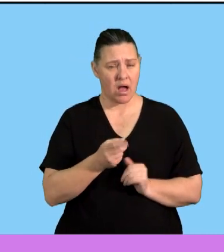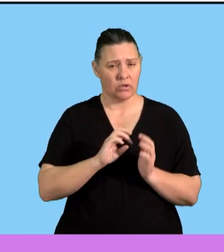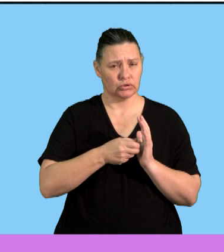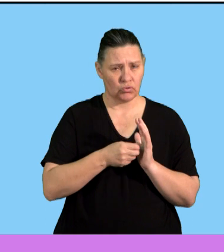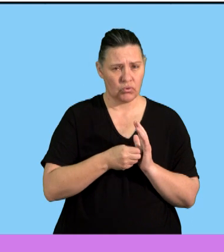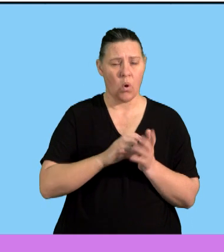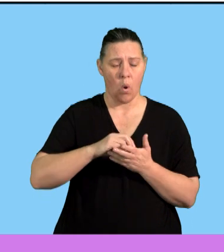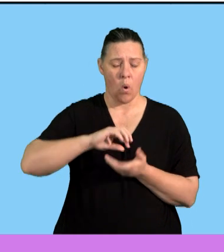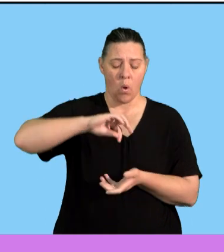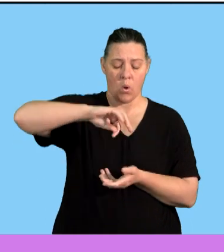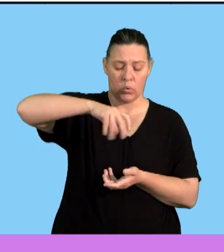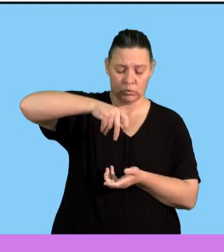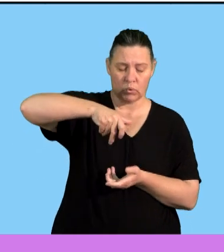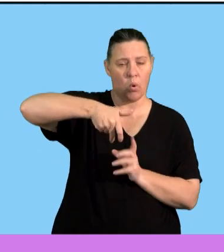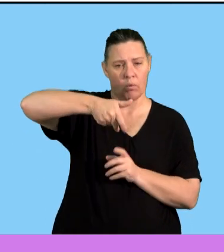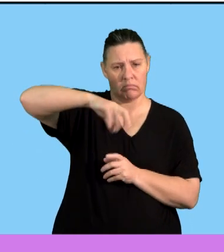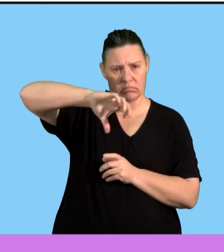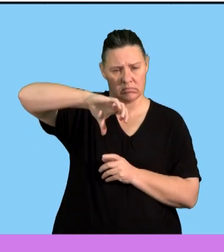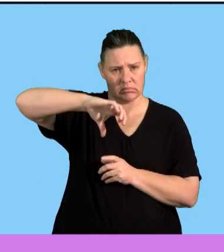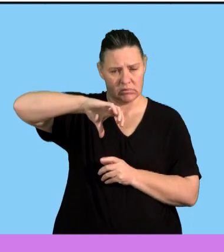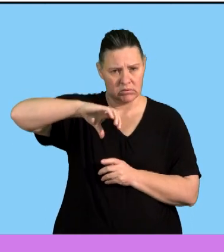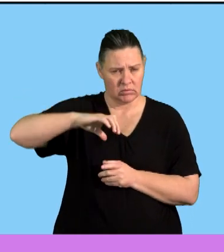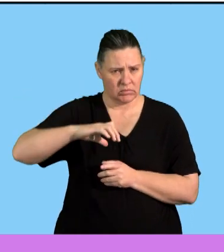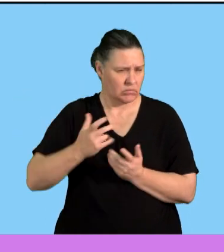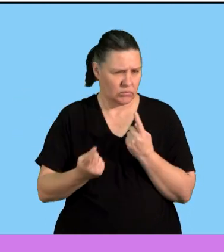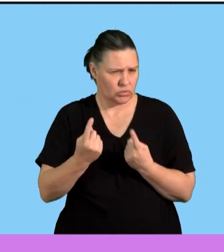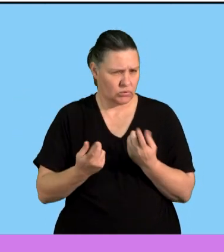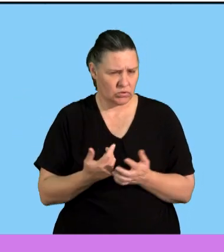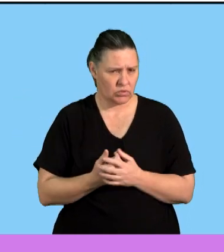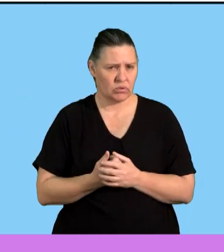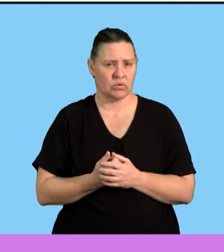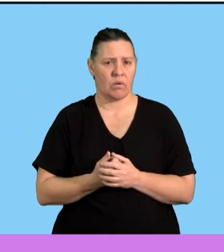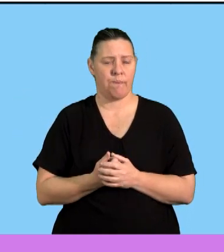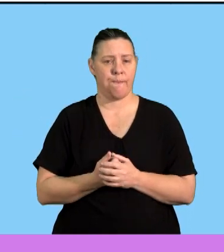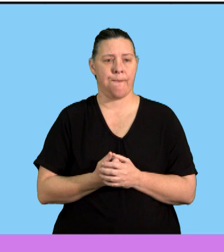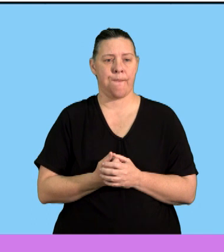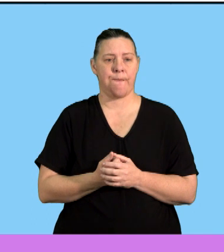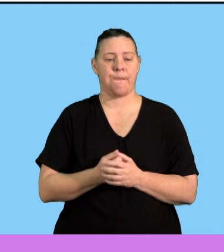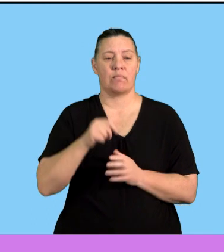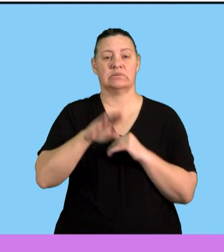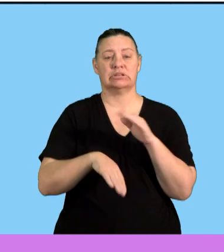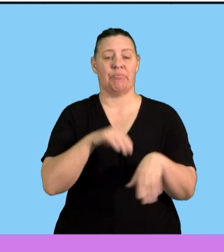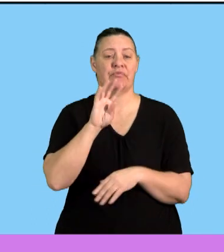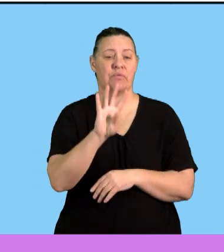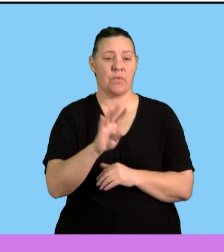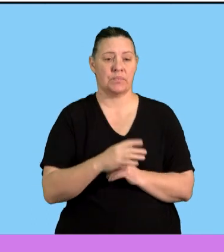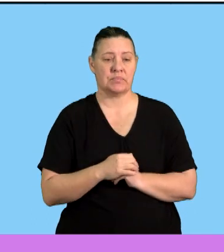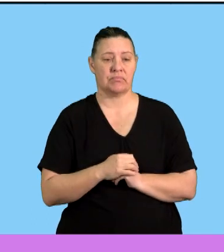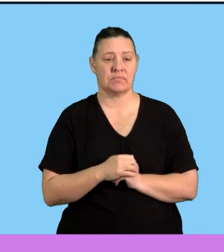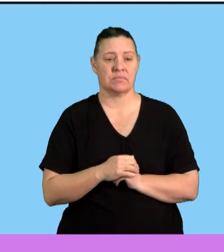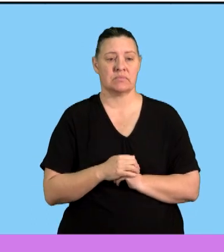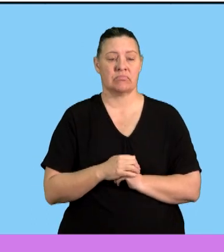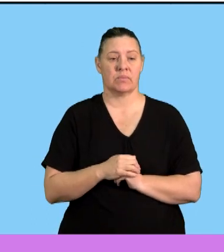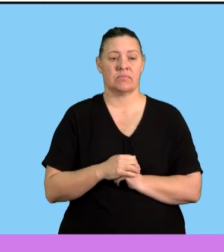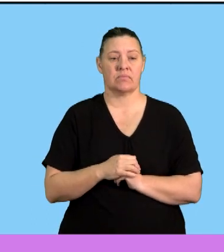or unscrewed? Right, so I'll be looking here to make life easier at step number 4. Okay, so there